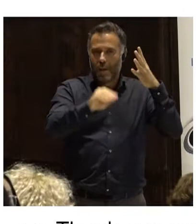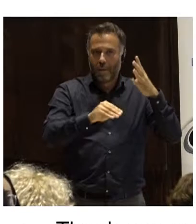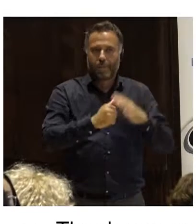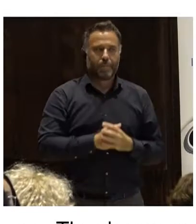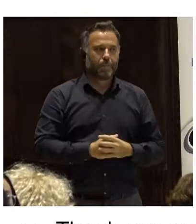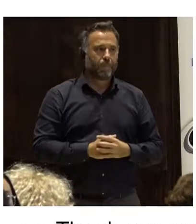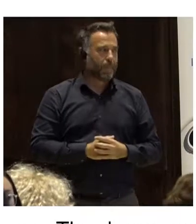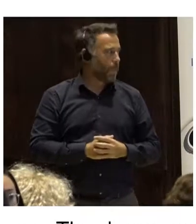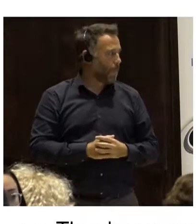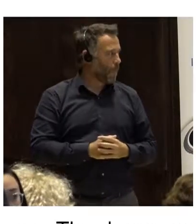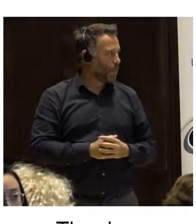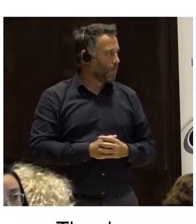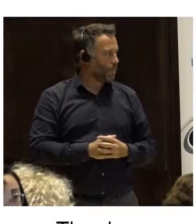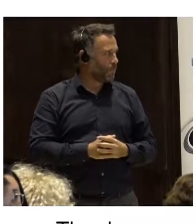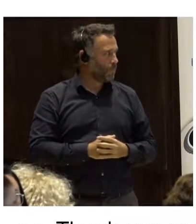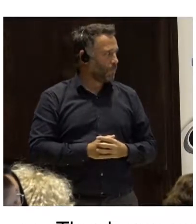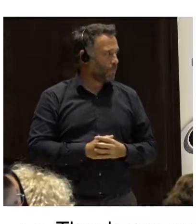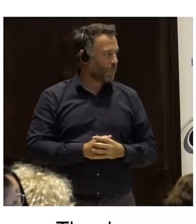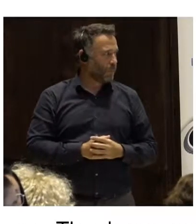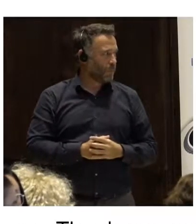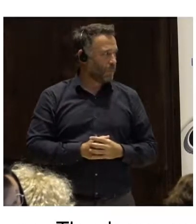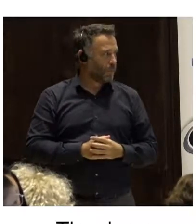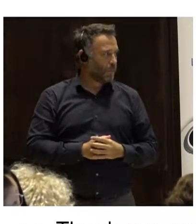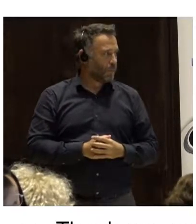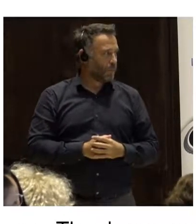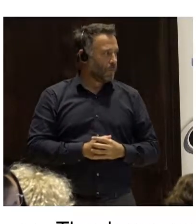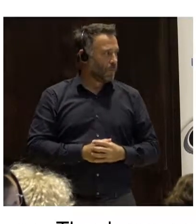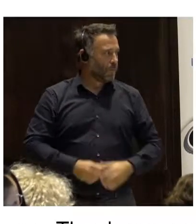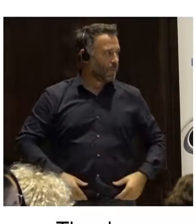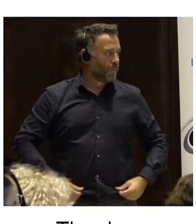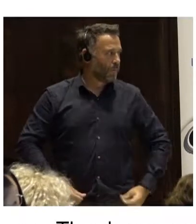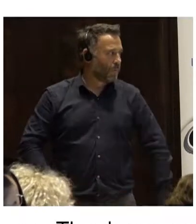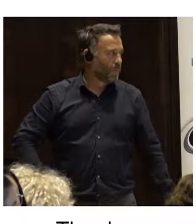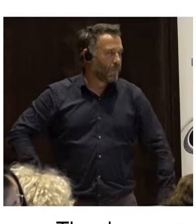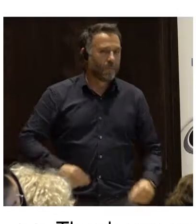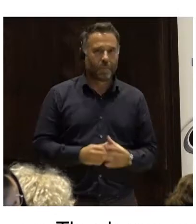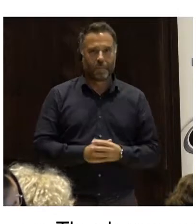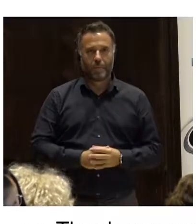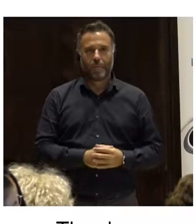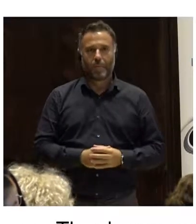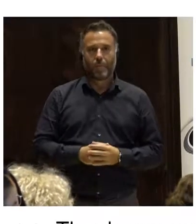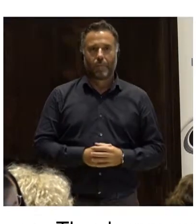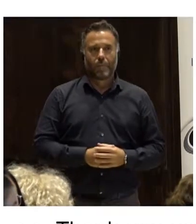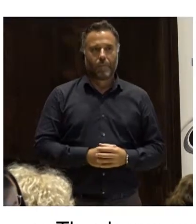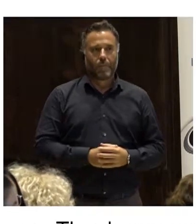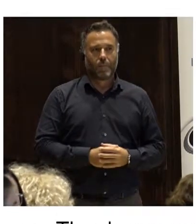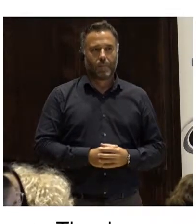we will discuss them. It's not easy.